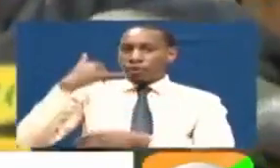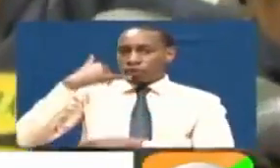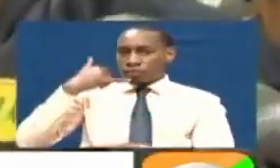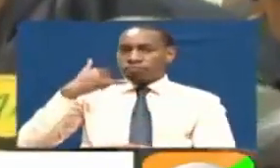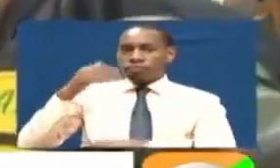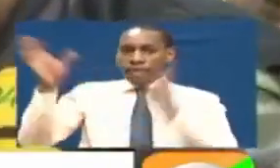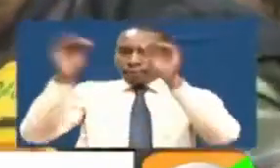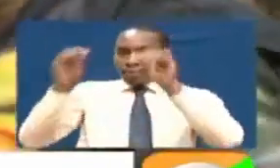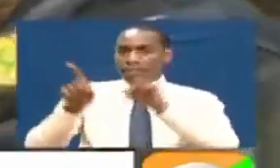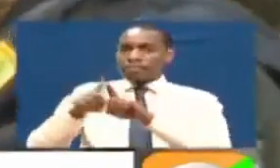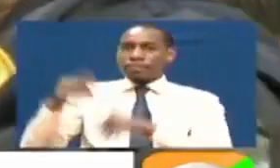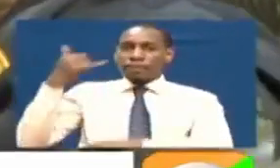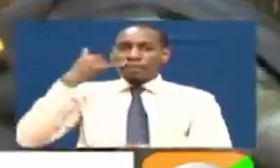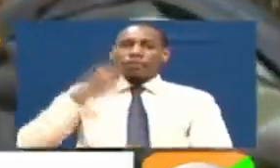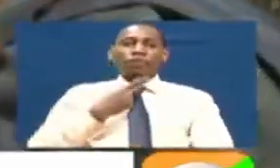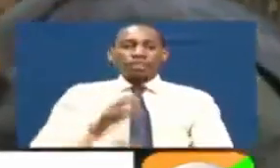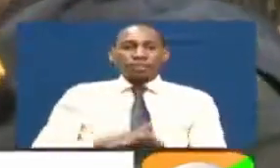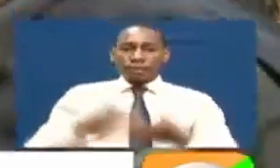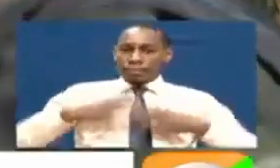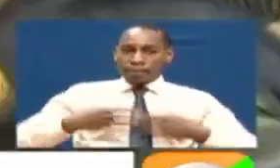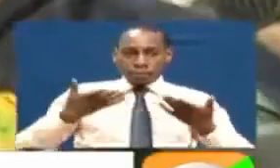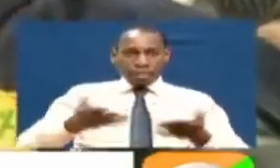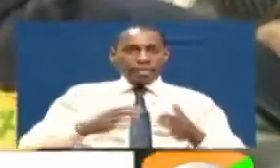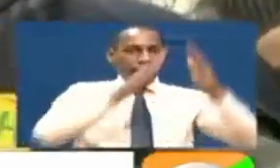on loudspeaker.